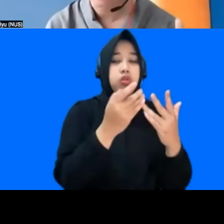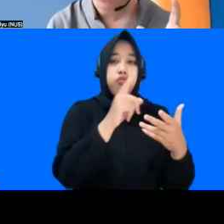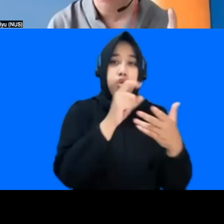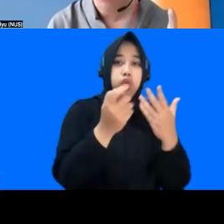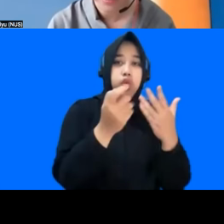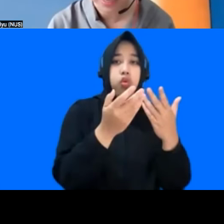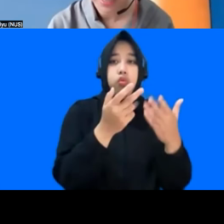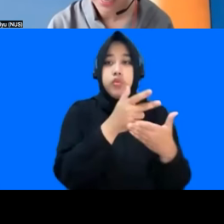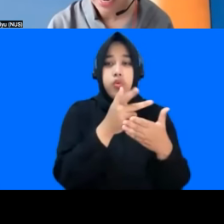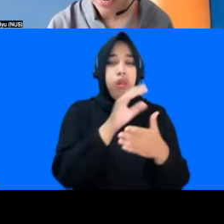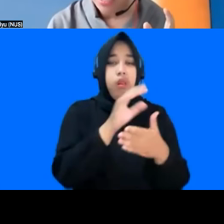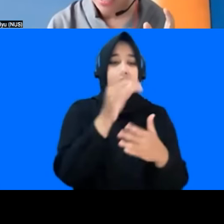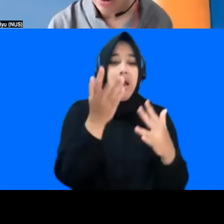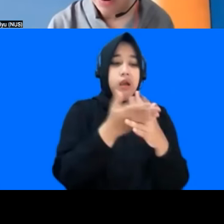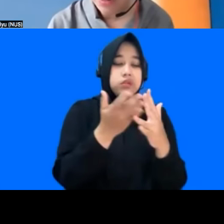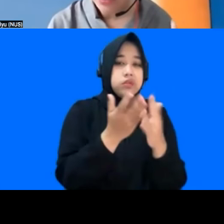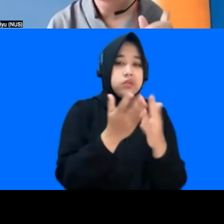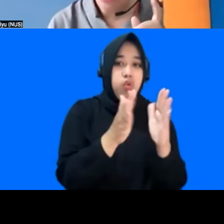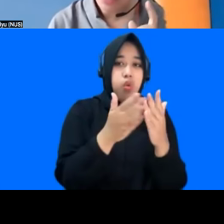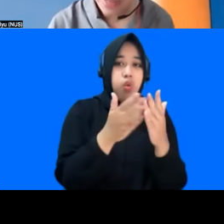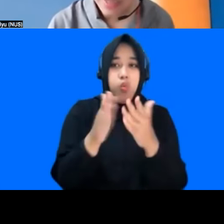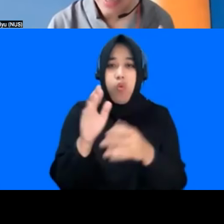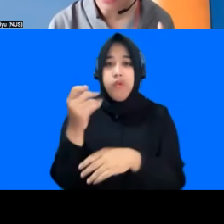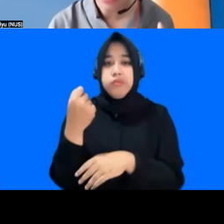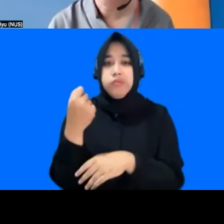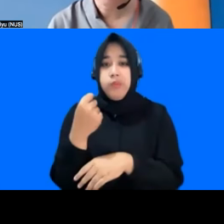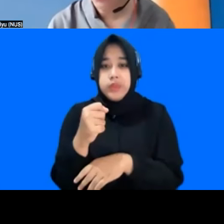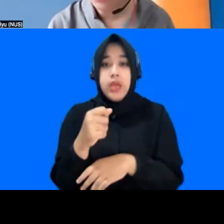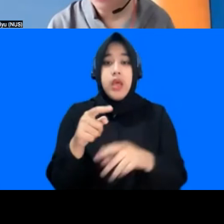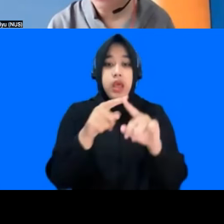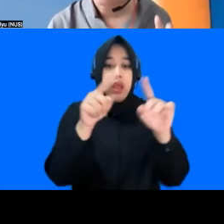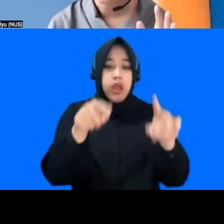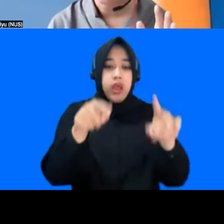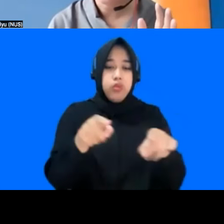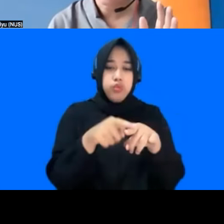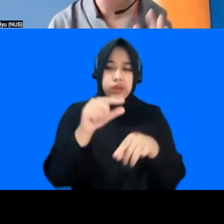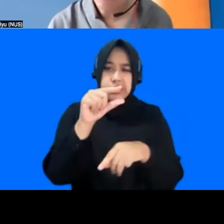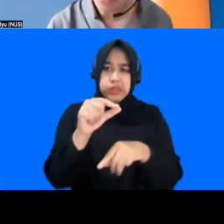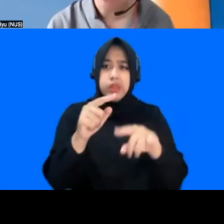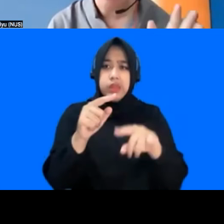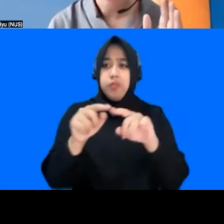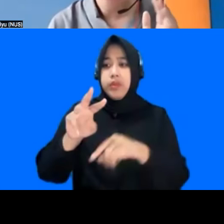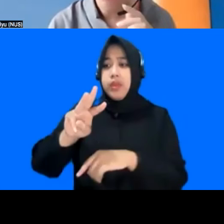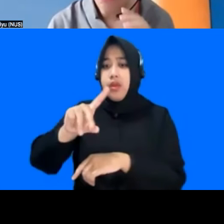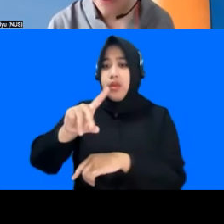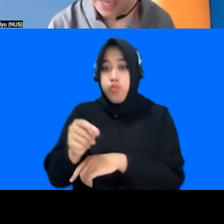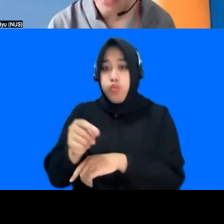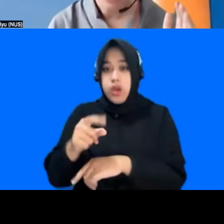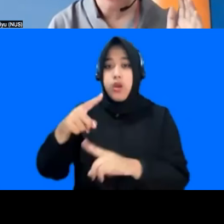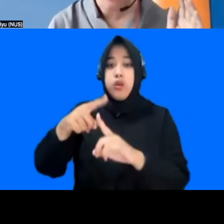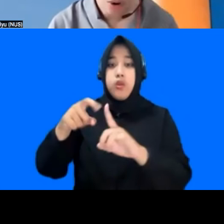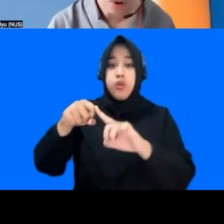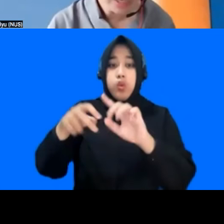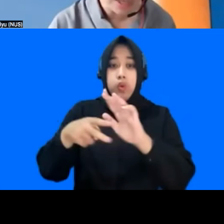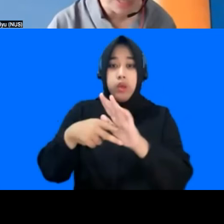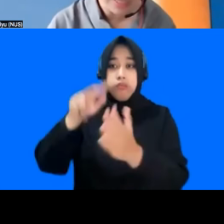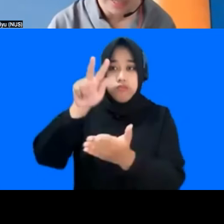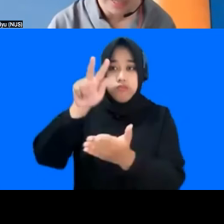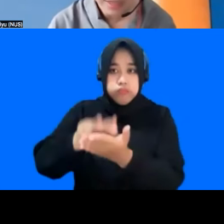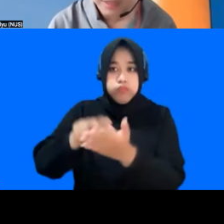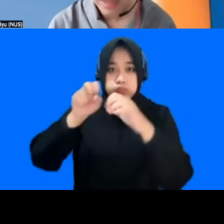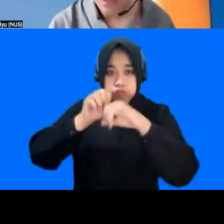aesthetics, I have to say. However, 3 months after the token was available for free at all